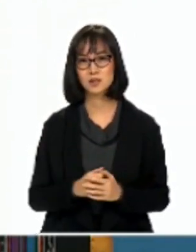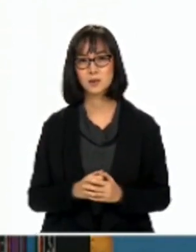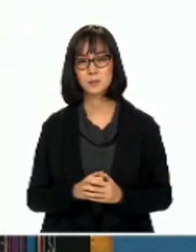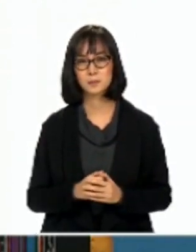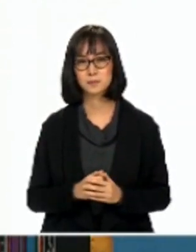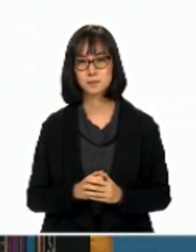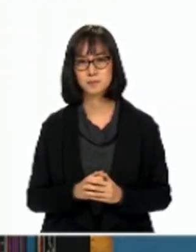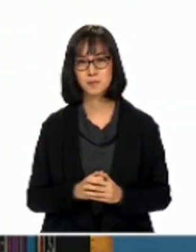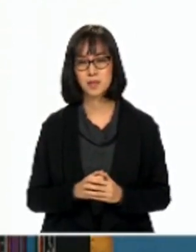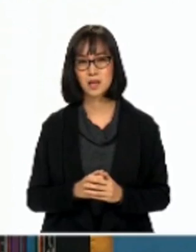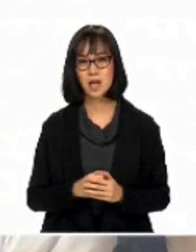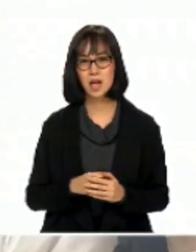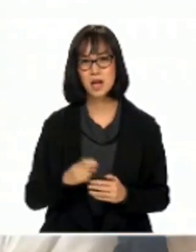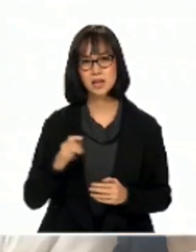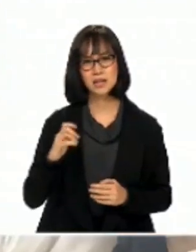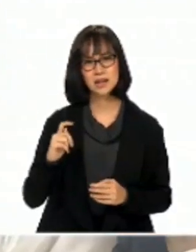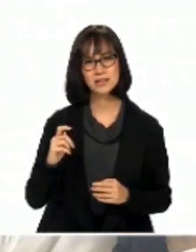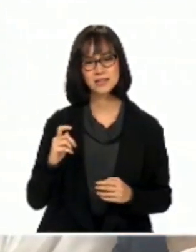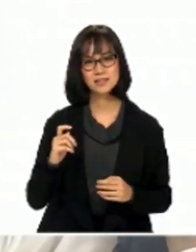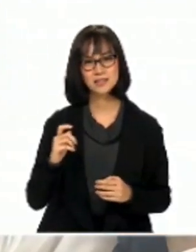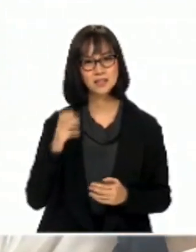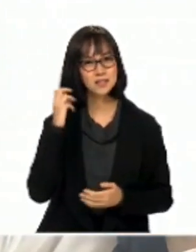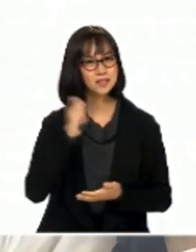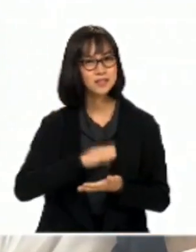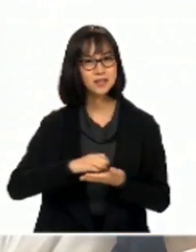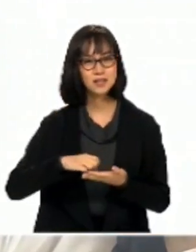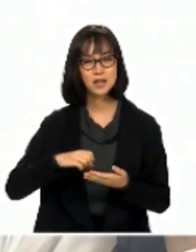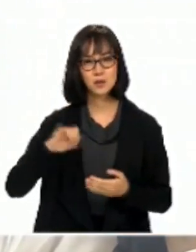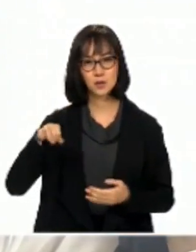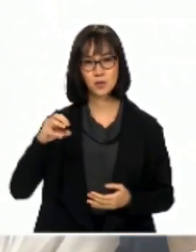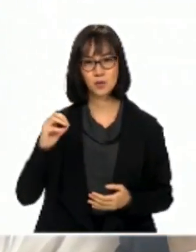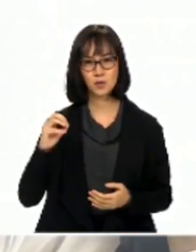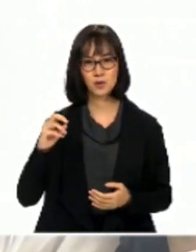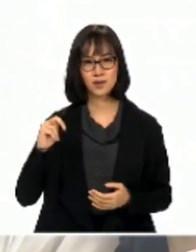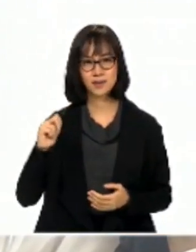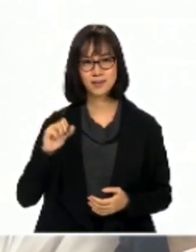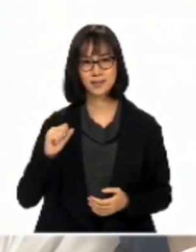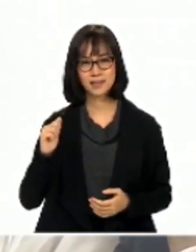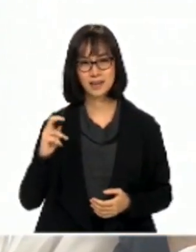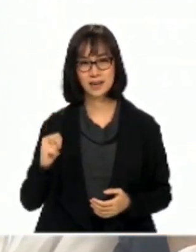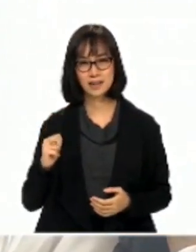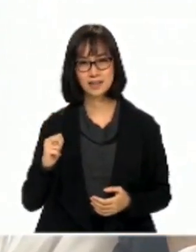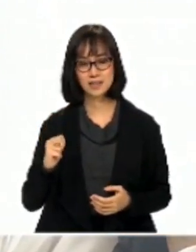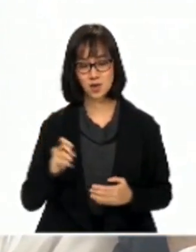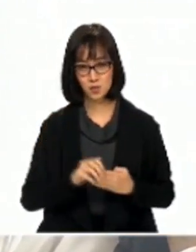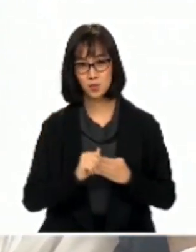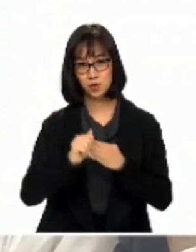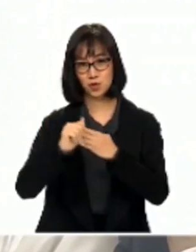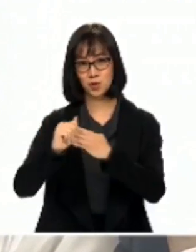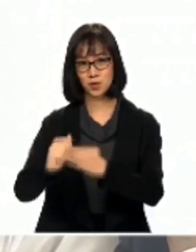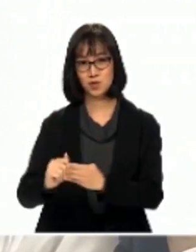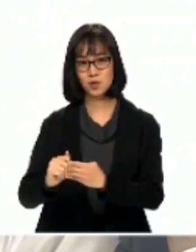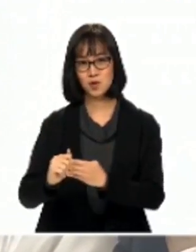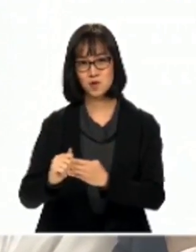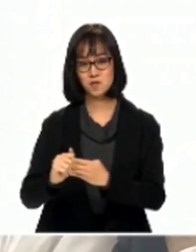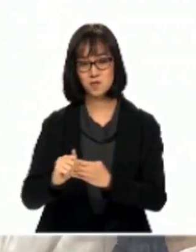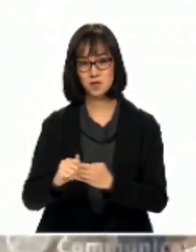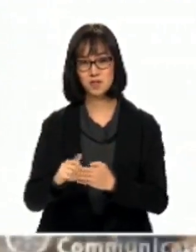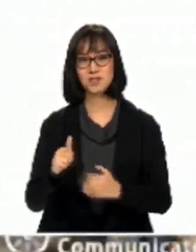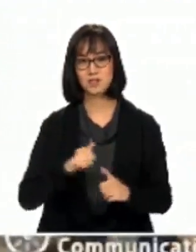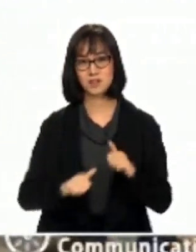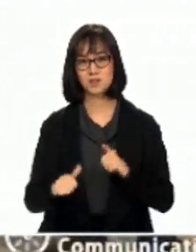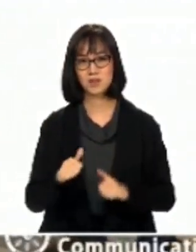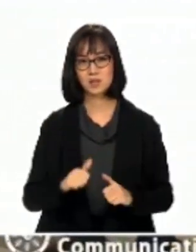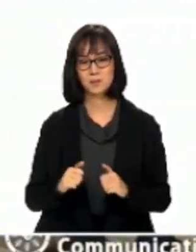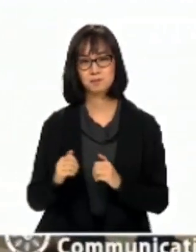DICT Secretary Hunasan will be the lead man in this endeavor. I